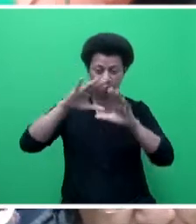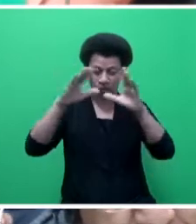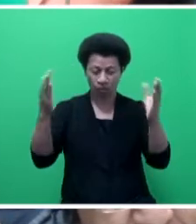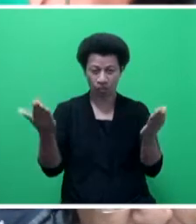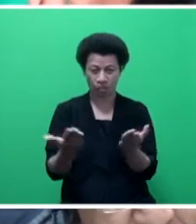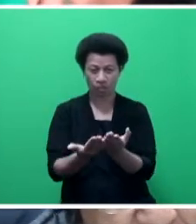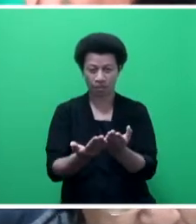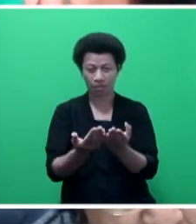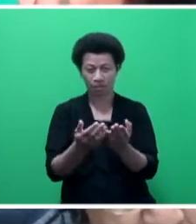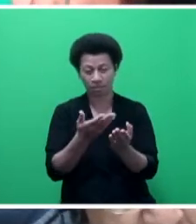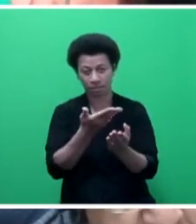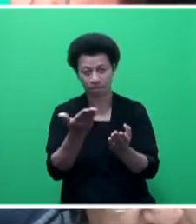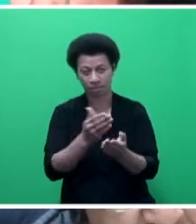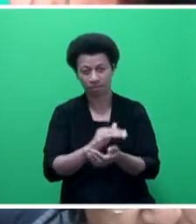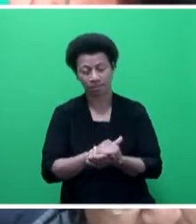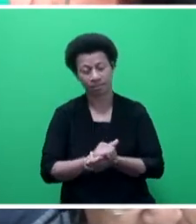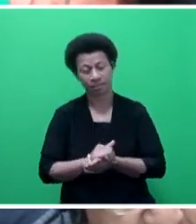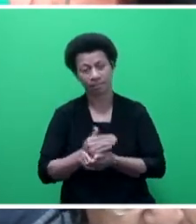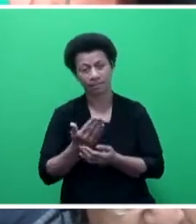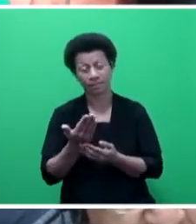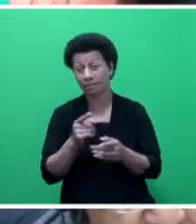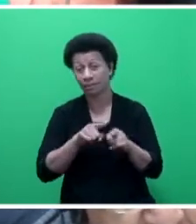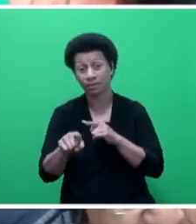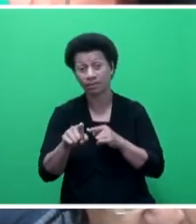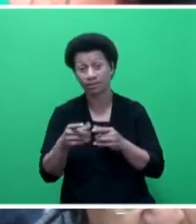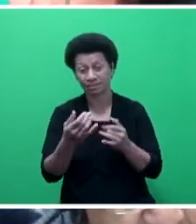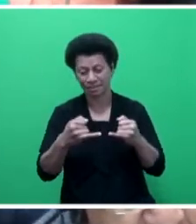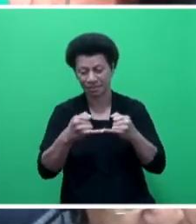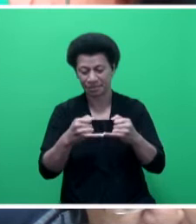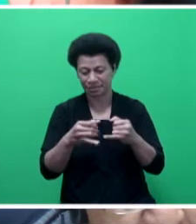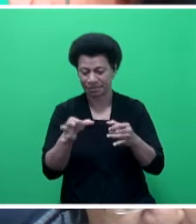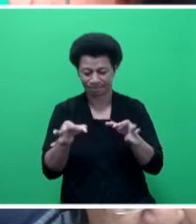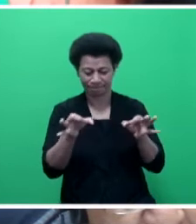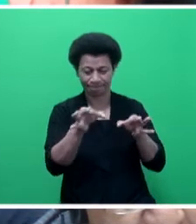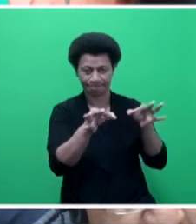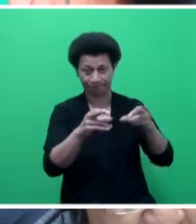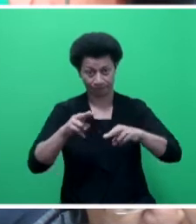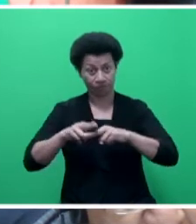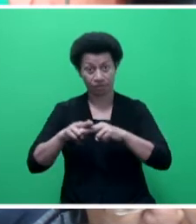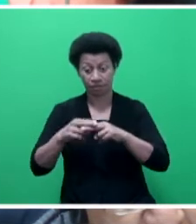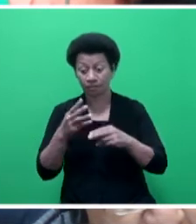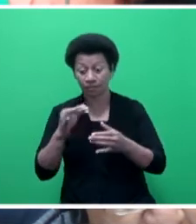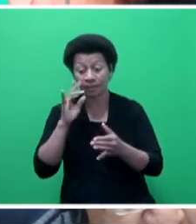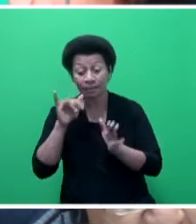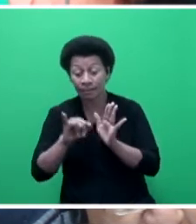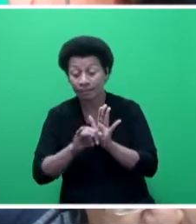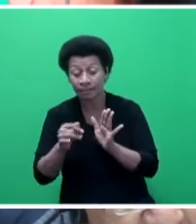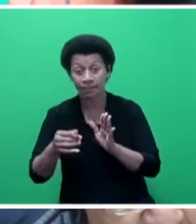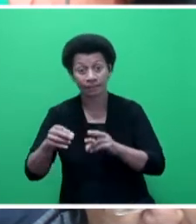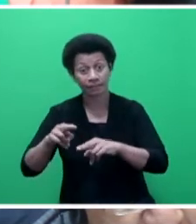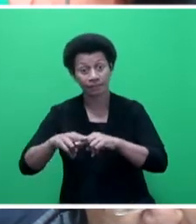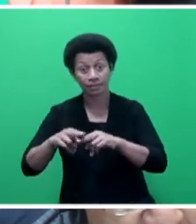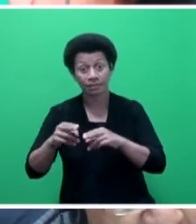magnitude that will make life untenable for many and most island nations. Already in Fiji, we've identified 43 villages that need to be moved to higher